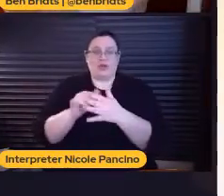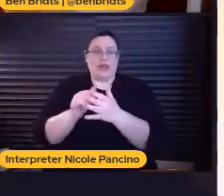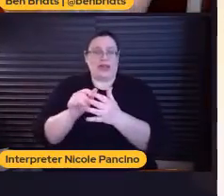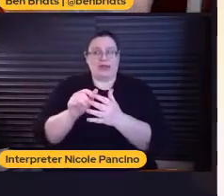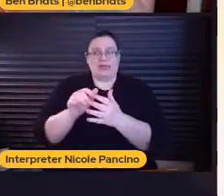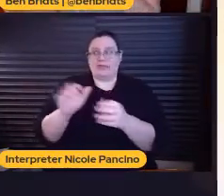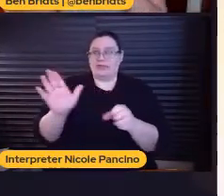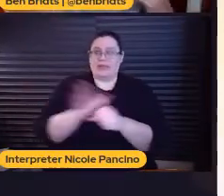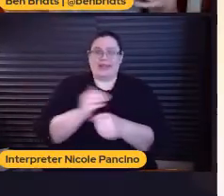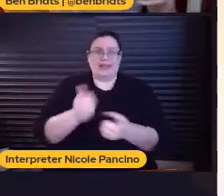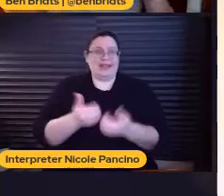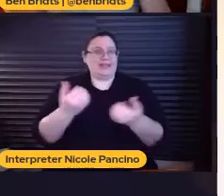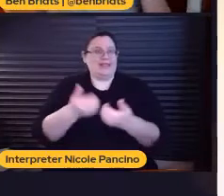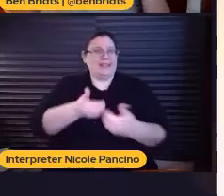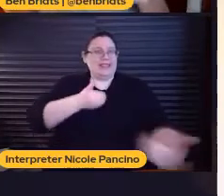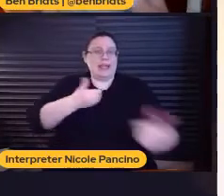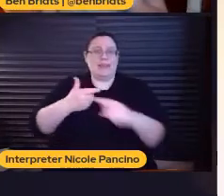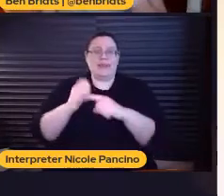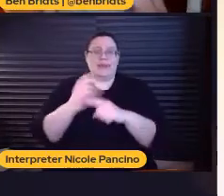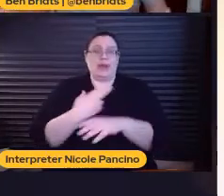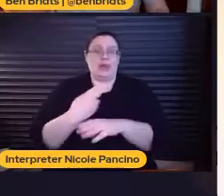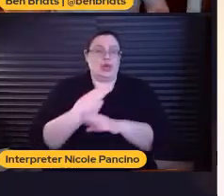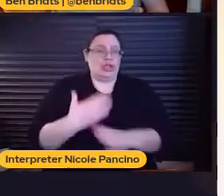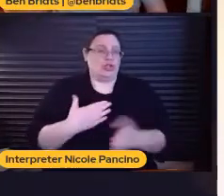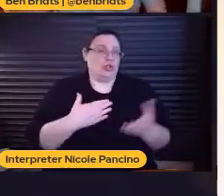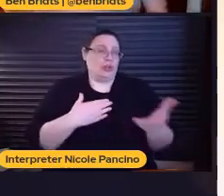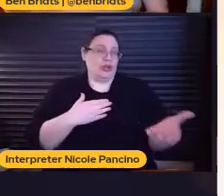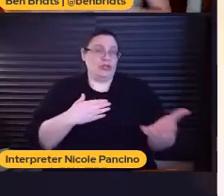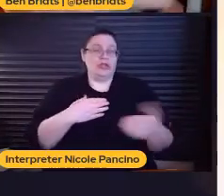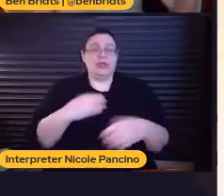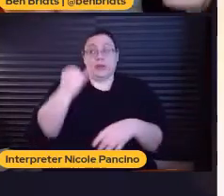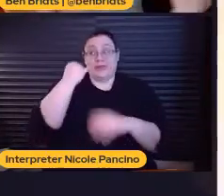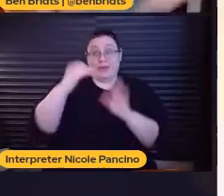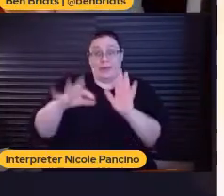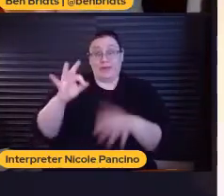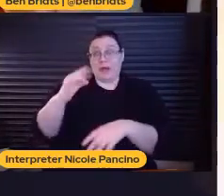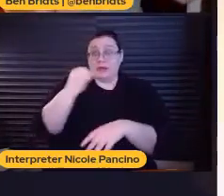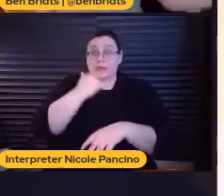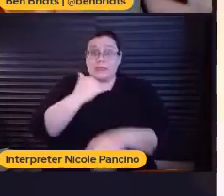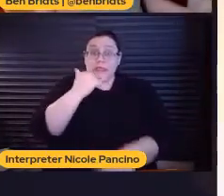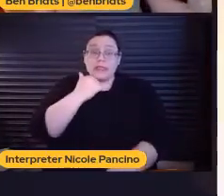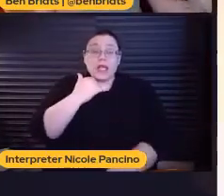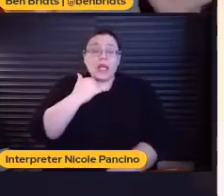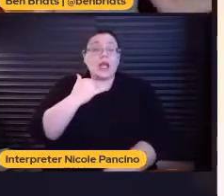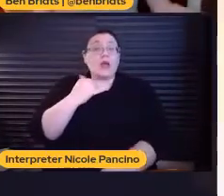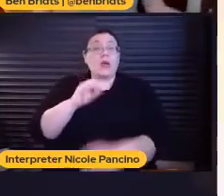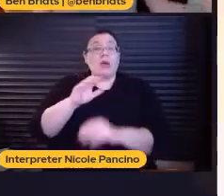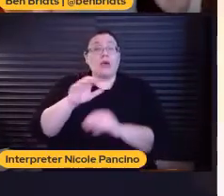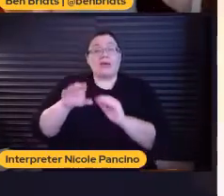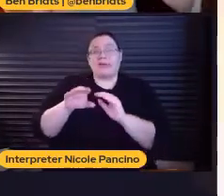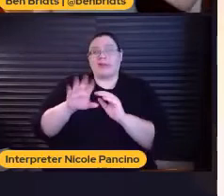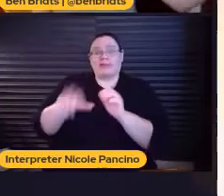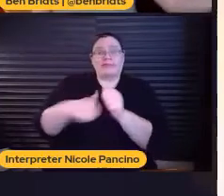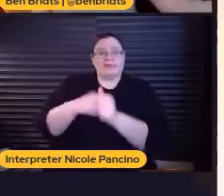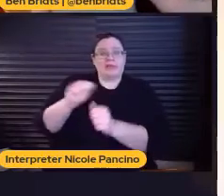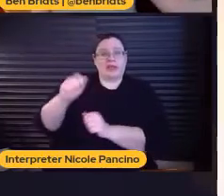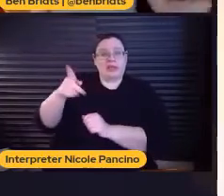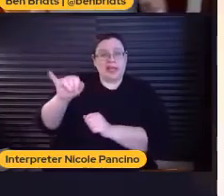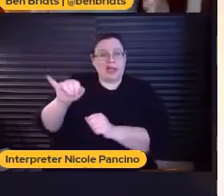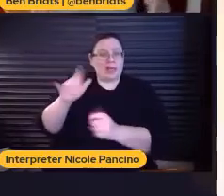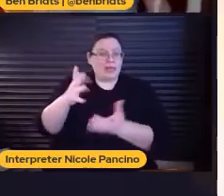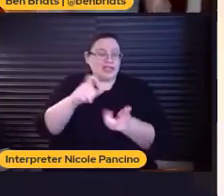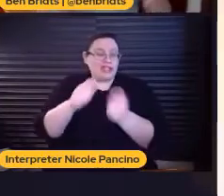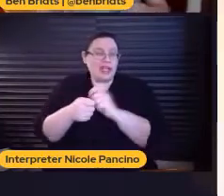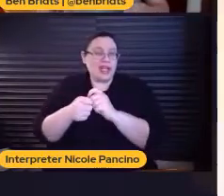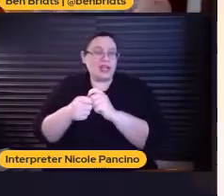our consumers. So if we find a mistake, or if the underlying API would change and we need to update our Lambda